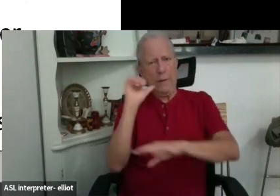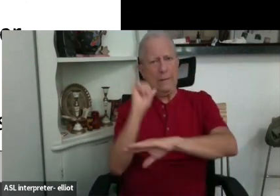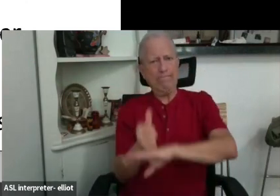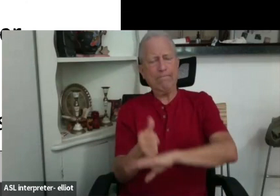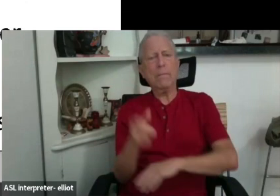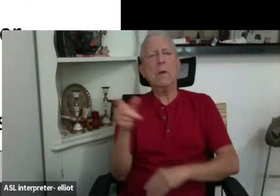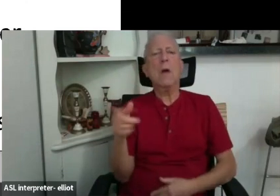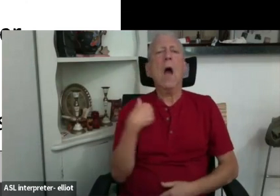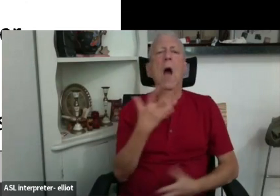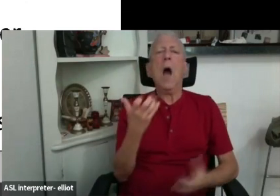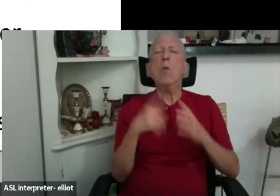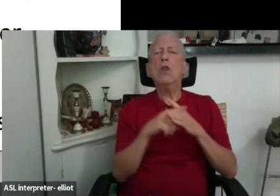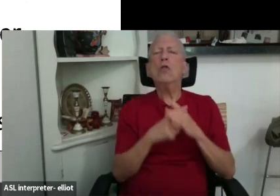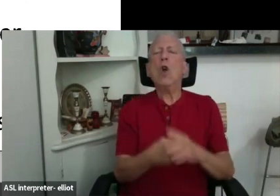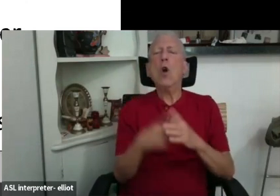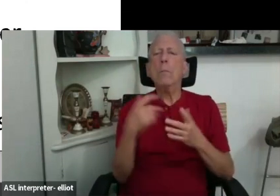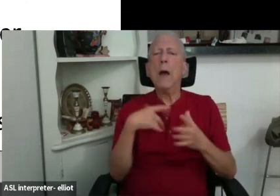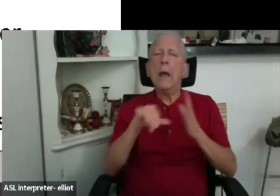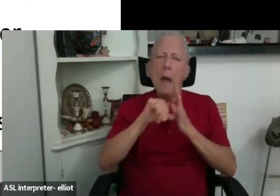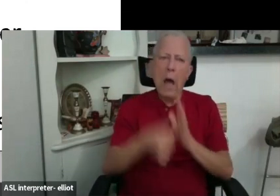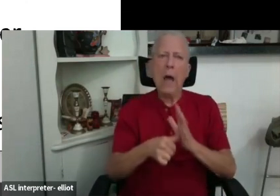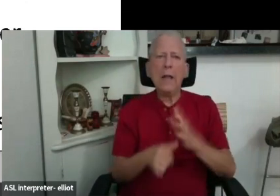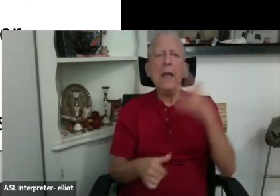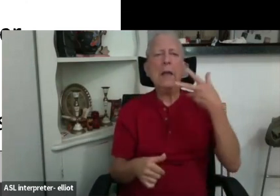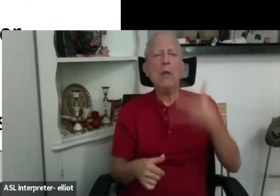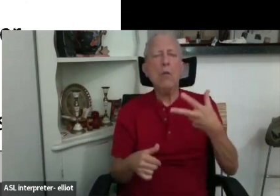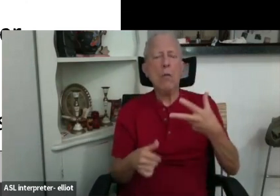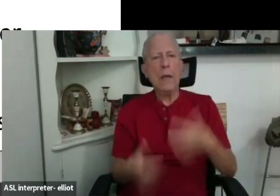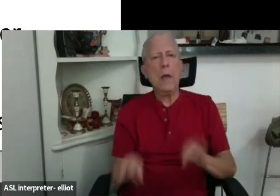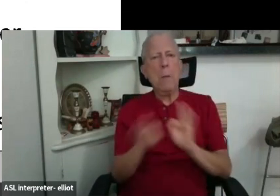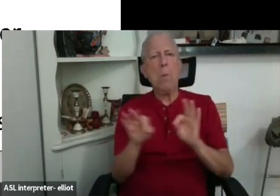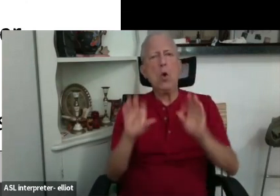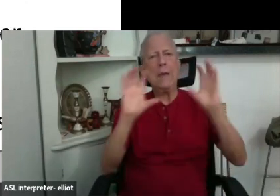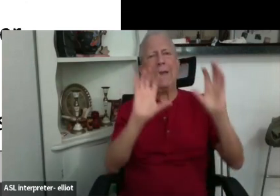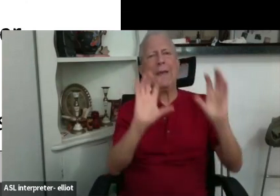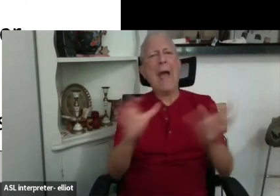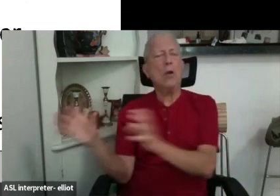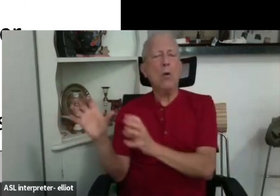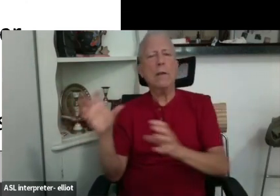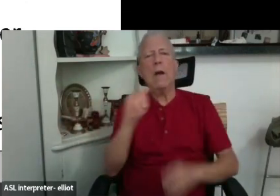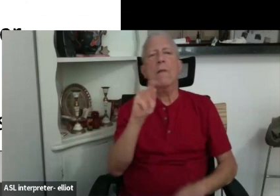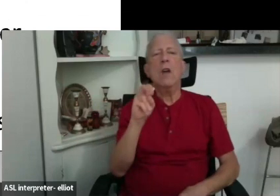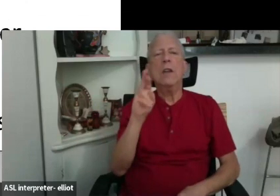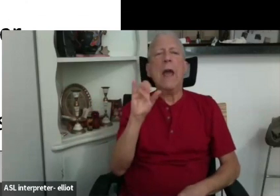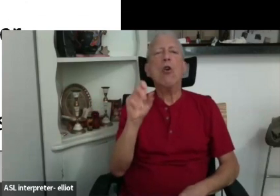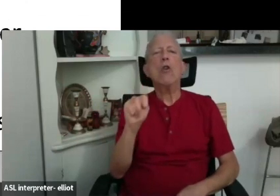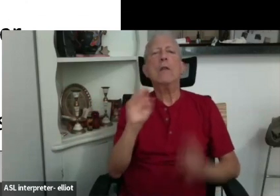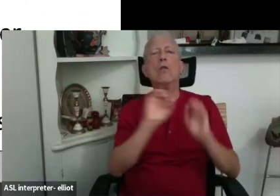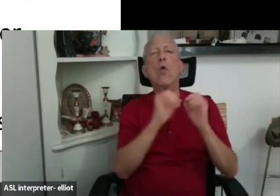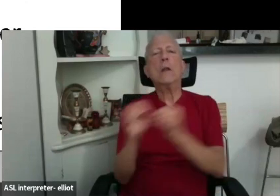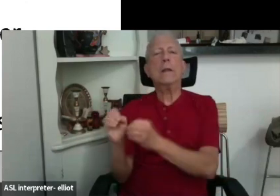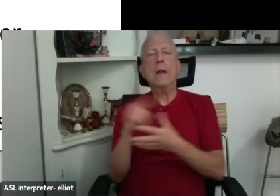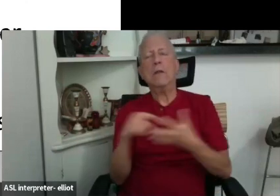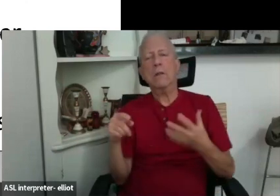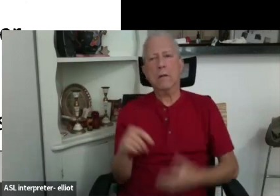I thought I would start by just kind of highlighting the 3 main categories of terrorist organizations that are identified